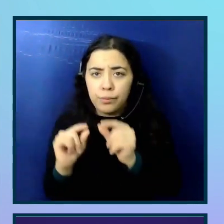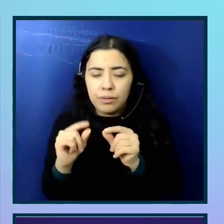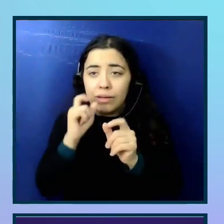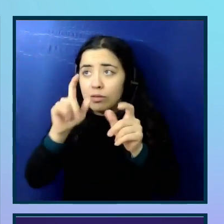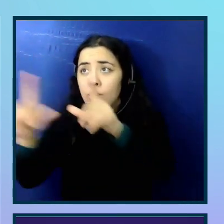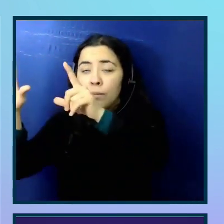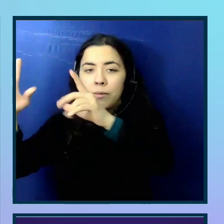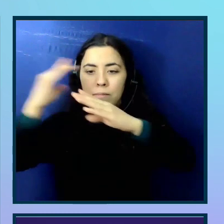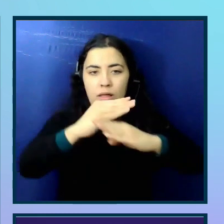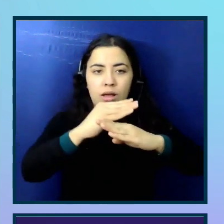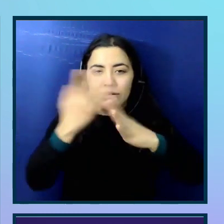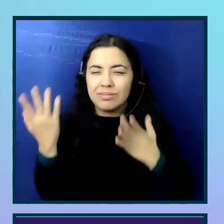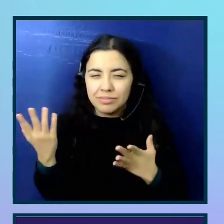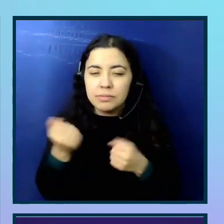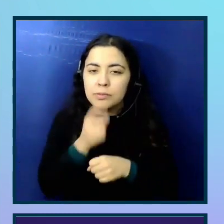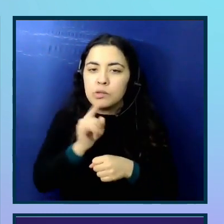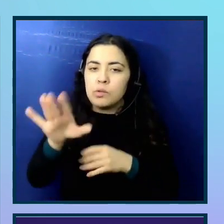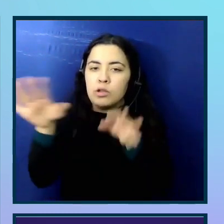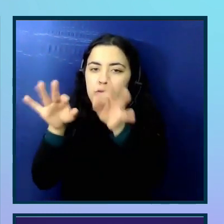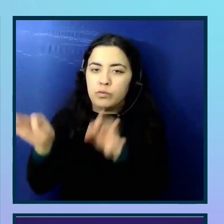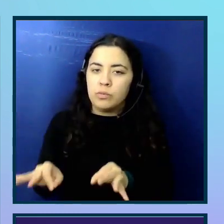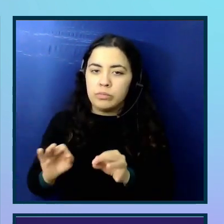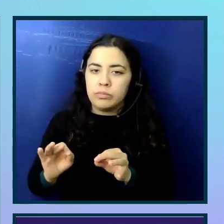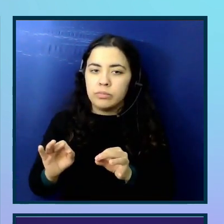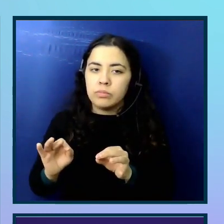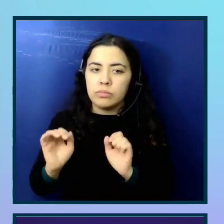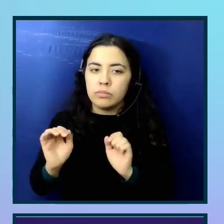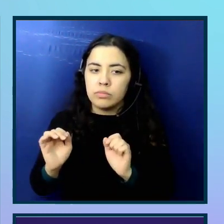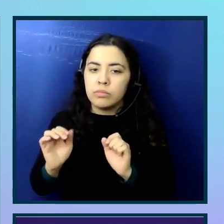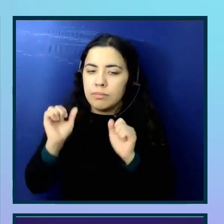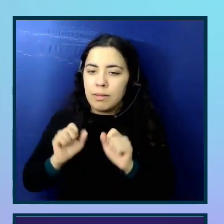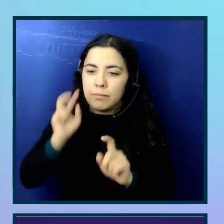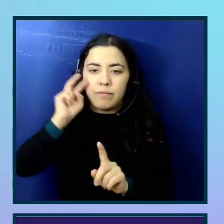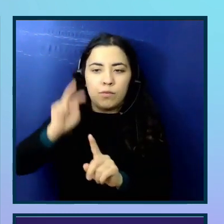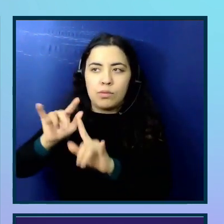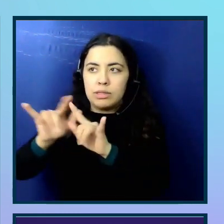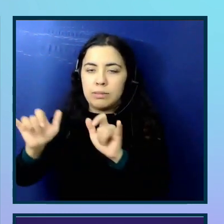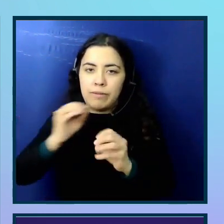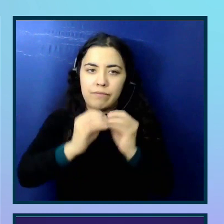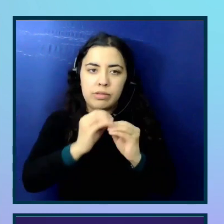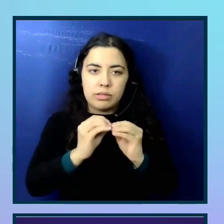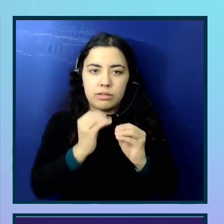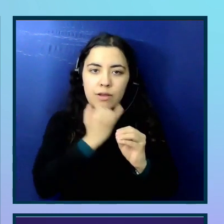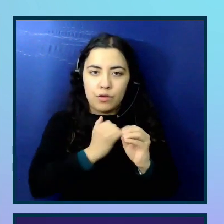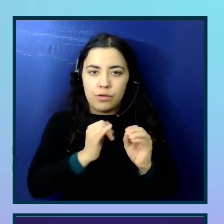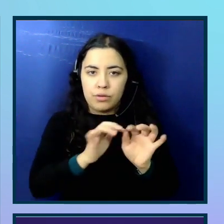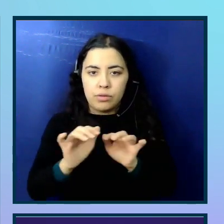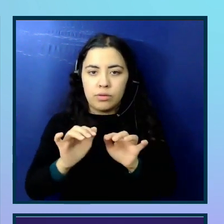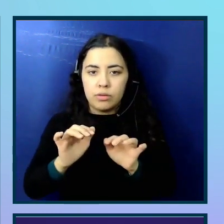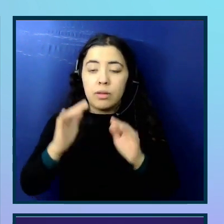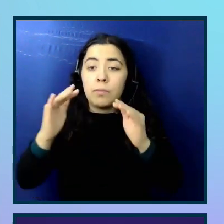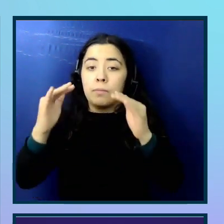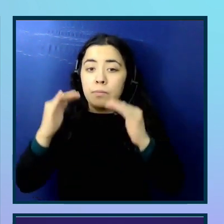blocking. So making sure that the instructions are able to be viewed at the same time. So I have below